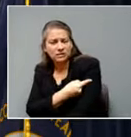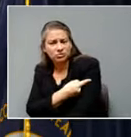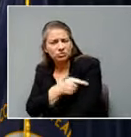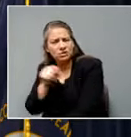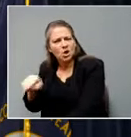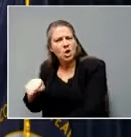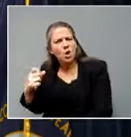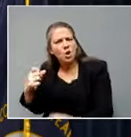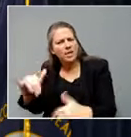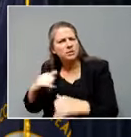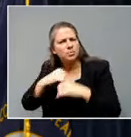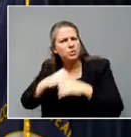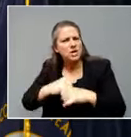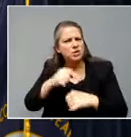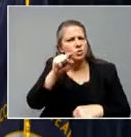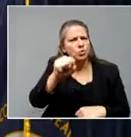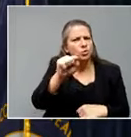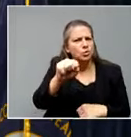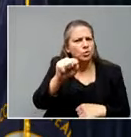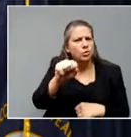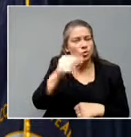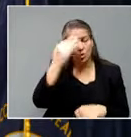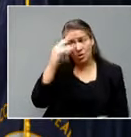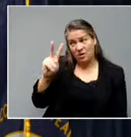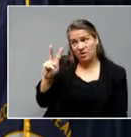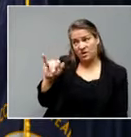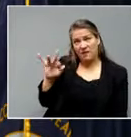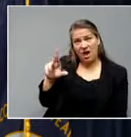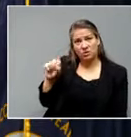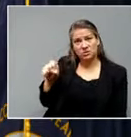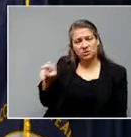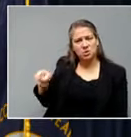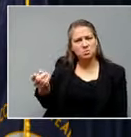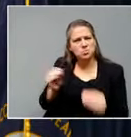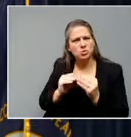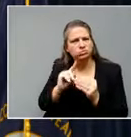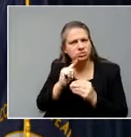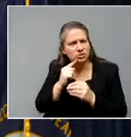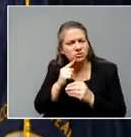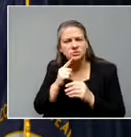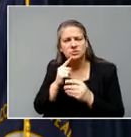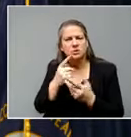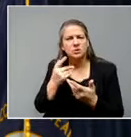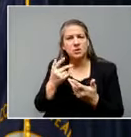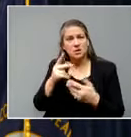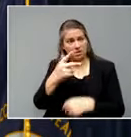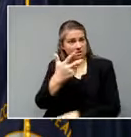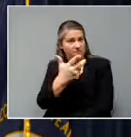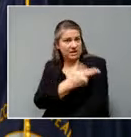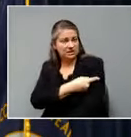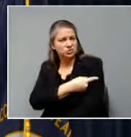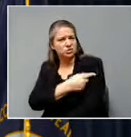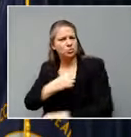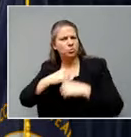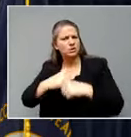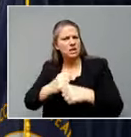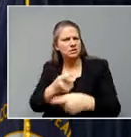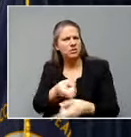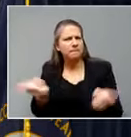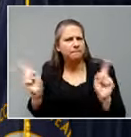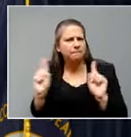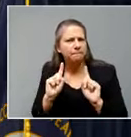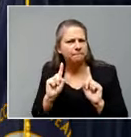when the virus is the most deadly. Getting vaccinated protects the family that are around you so that it's less likely that that virus